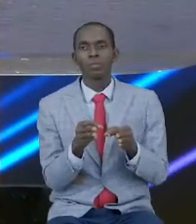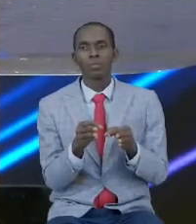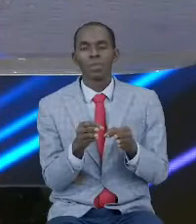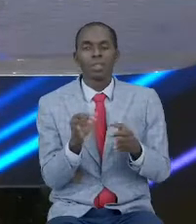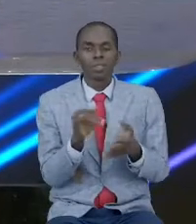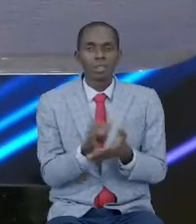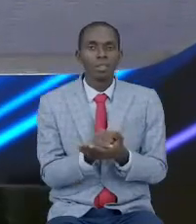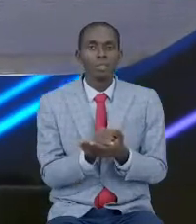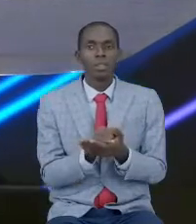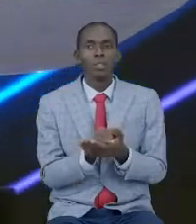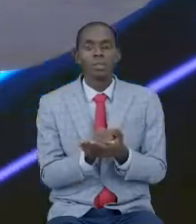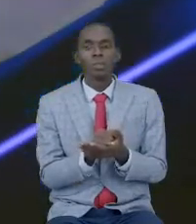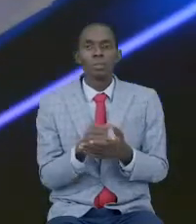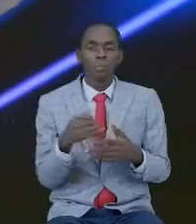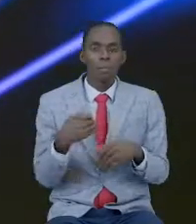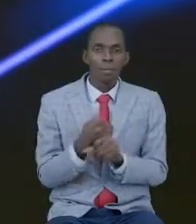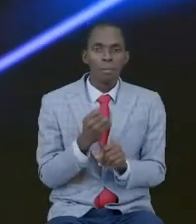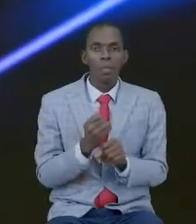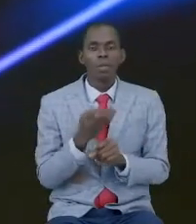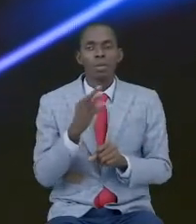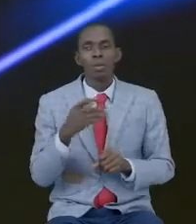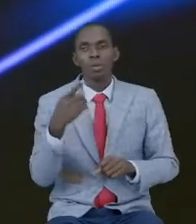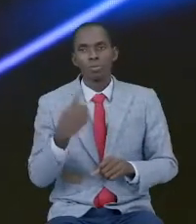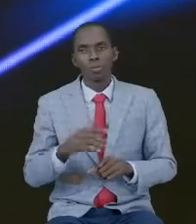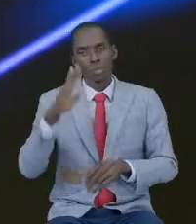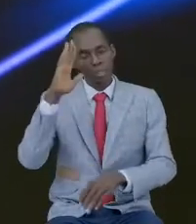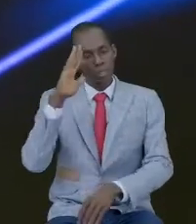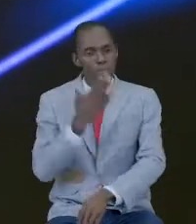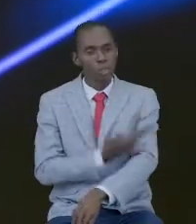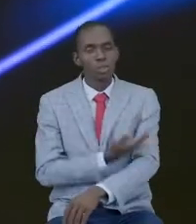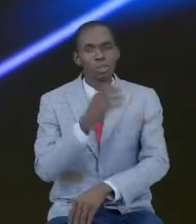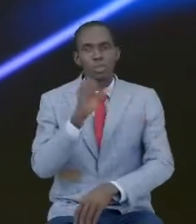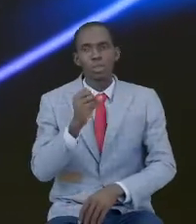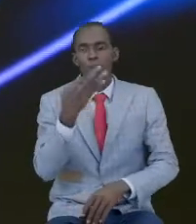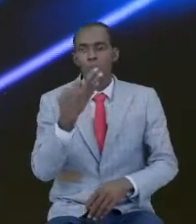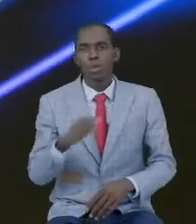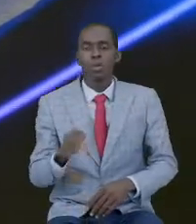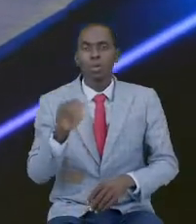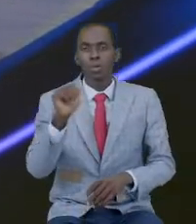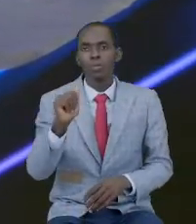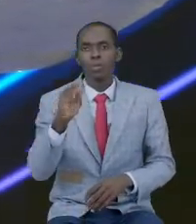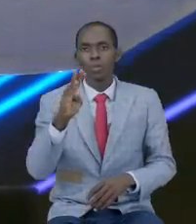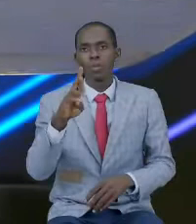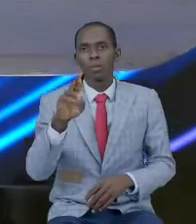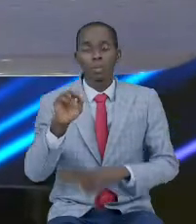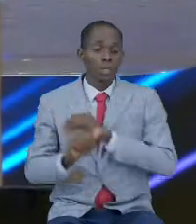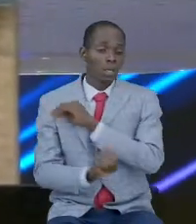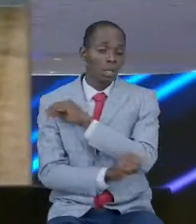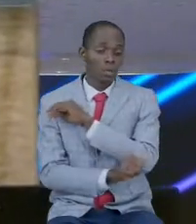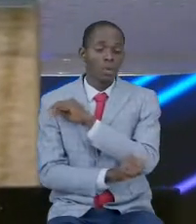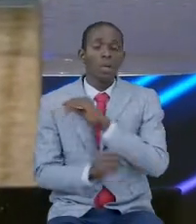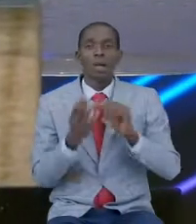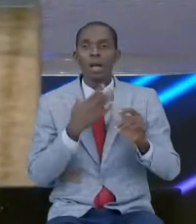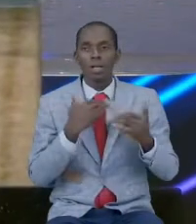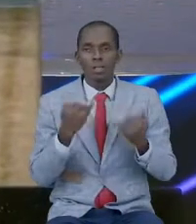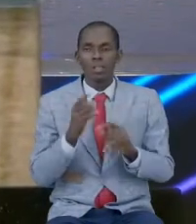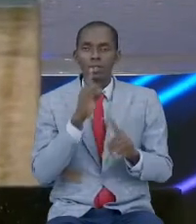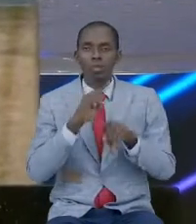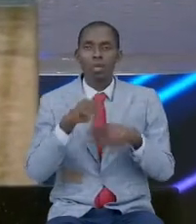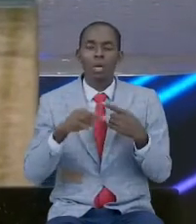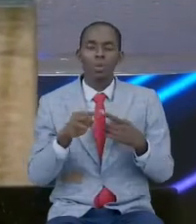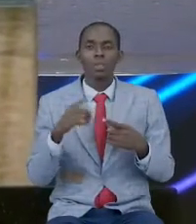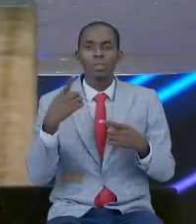that image of the sons of Abraham. And he spoke about the bondage at